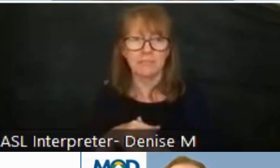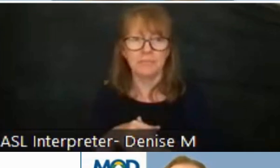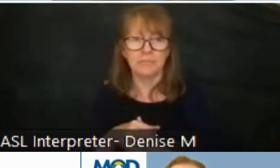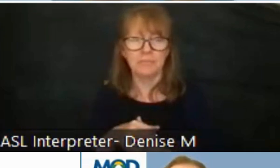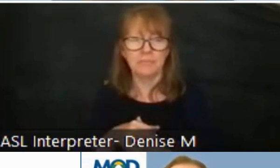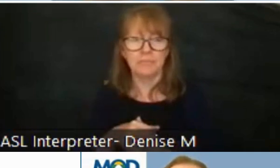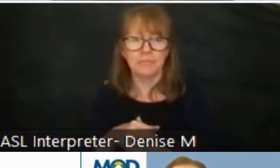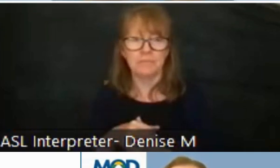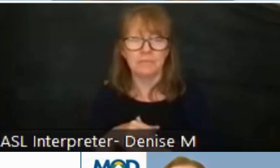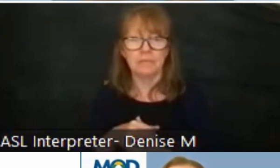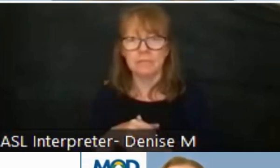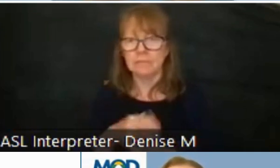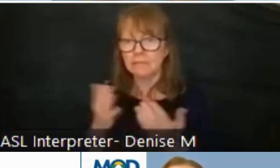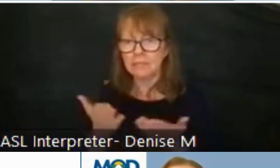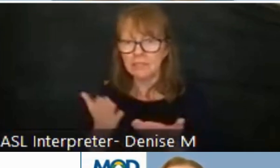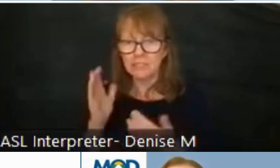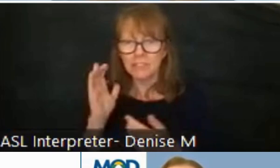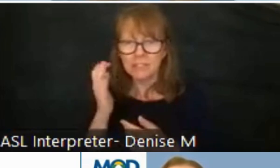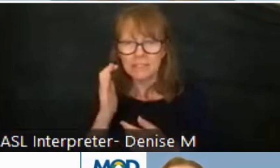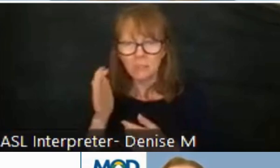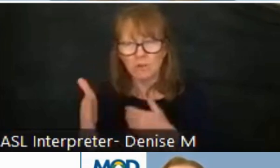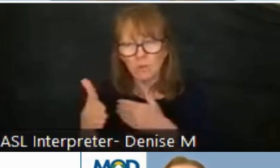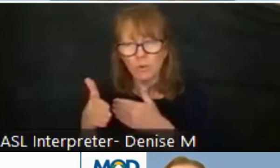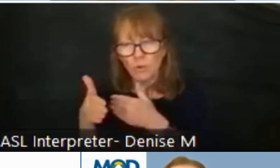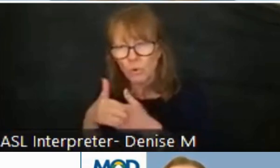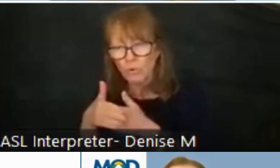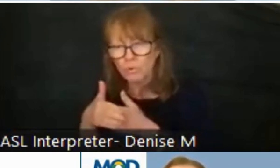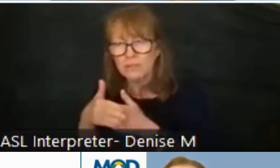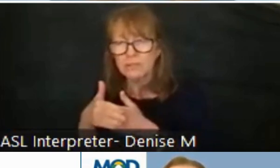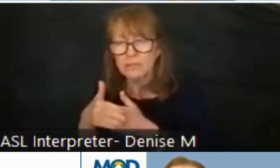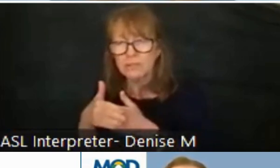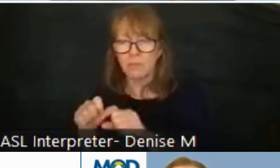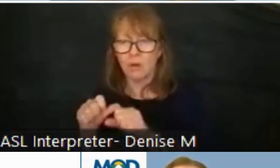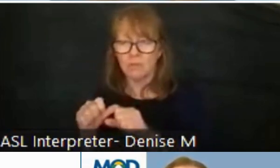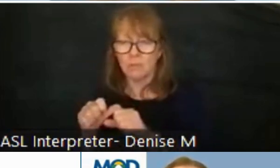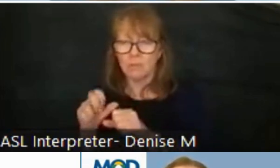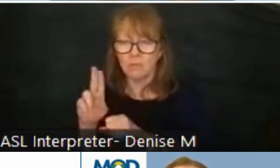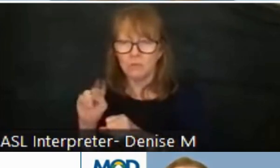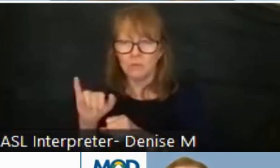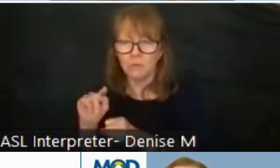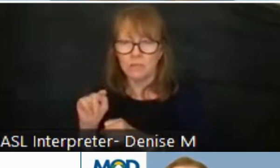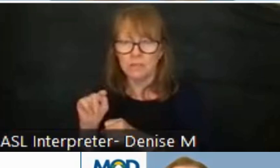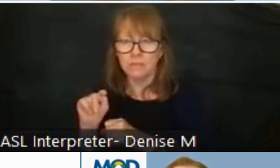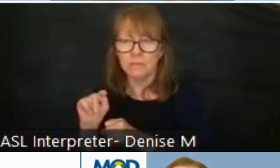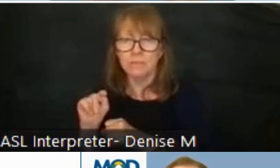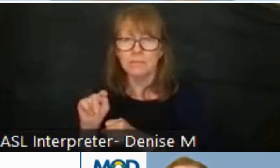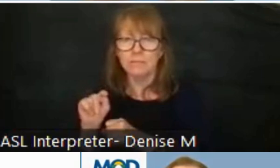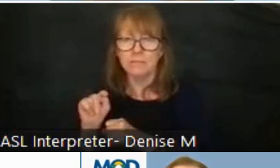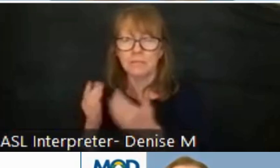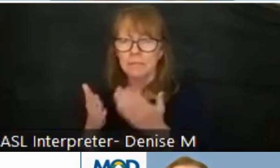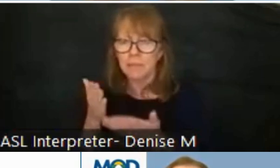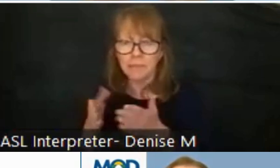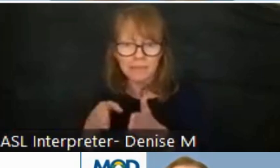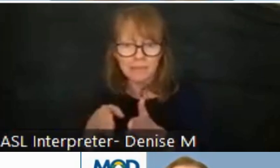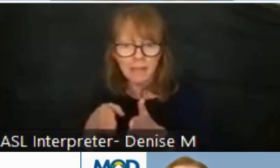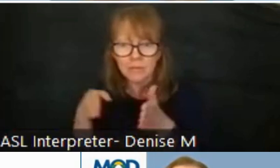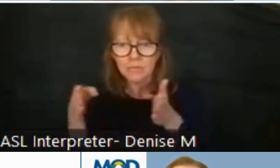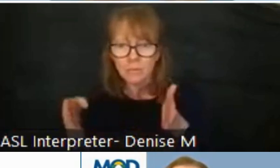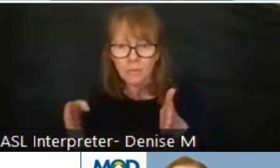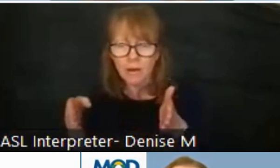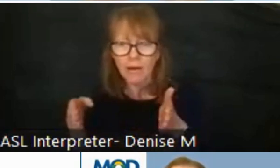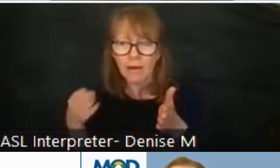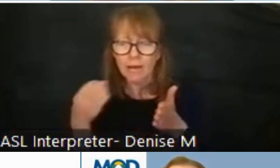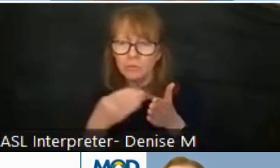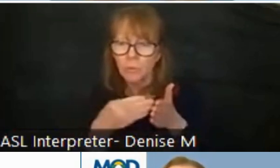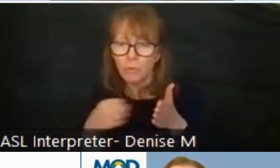to be as close as possible to her unit, but it could very well be that someone needs an extra wide parking space so they can fully open their